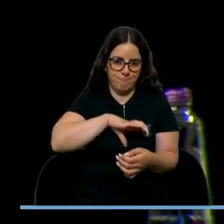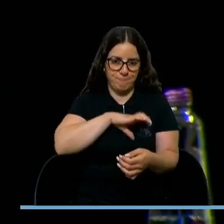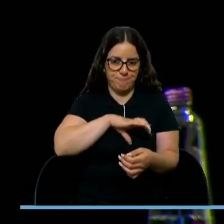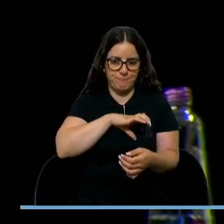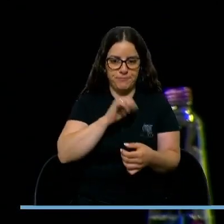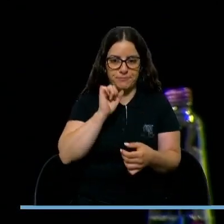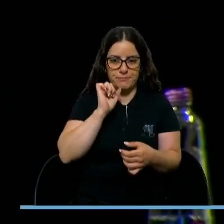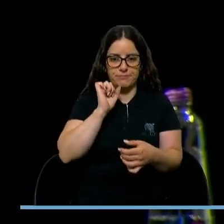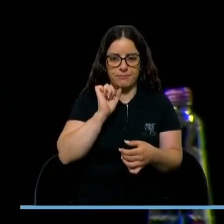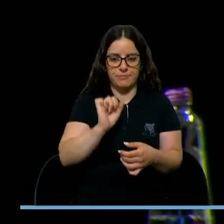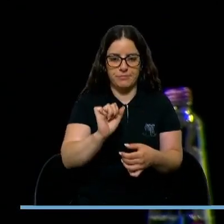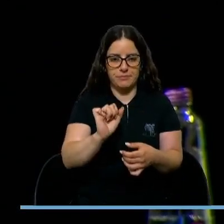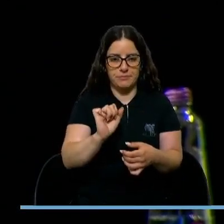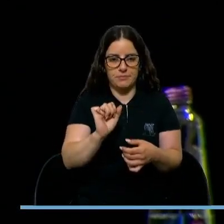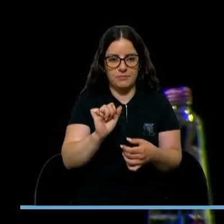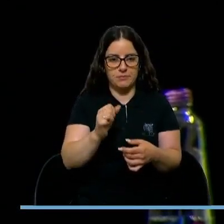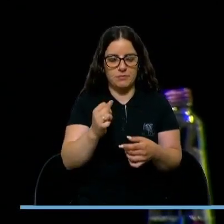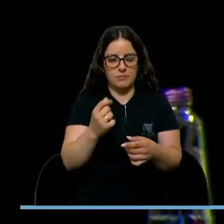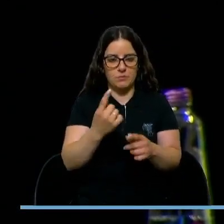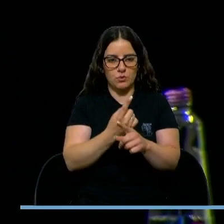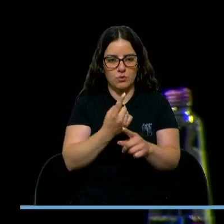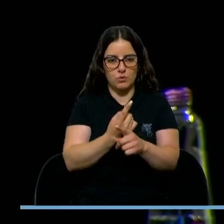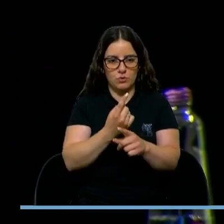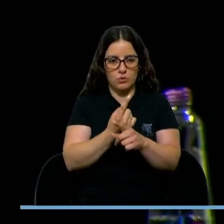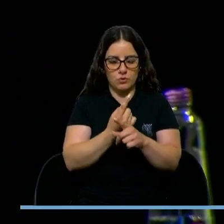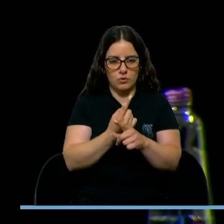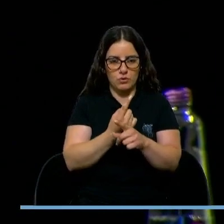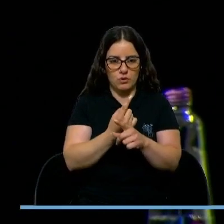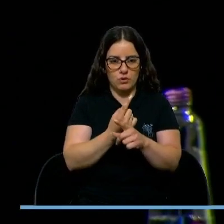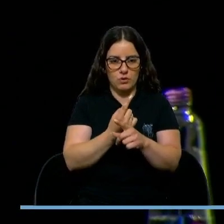profitability comes from